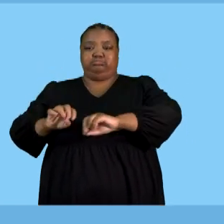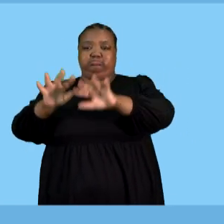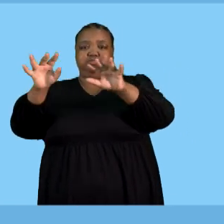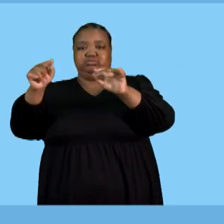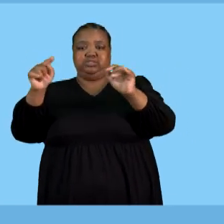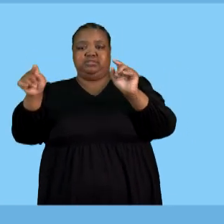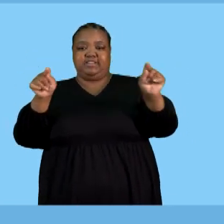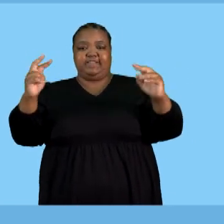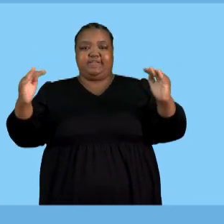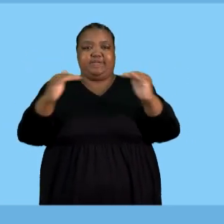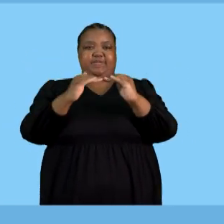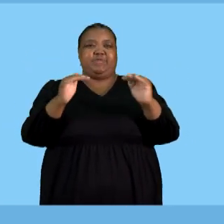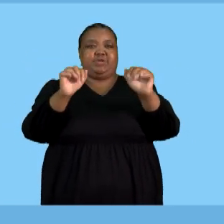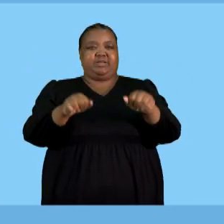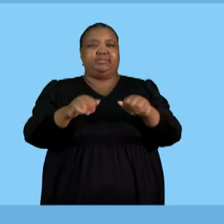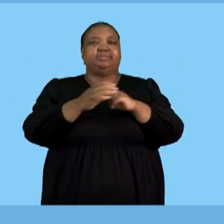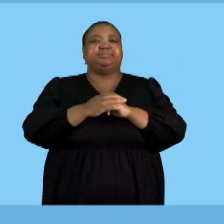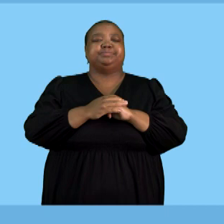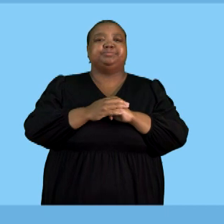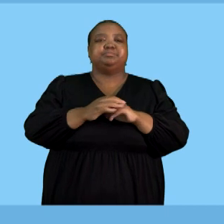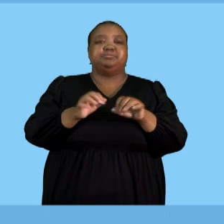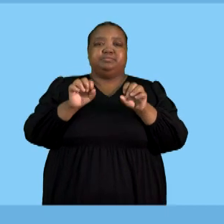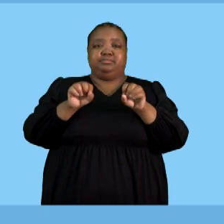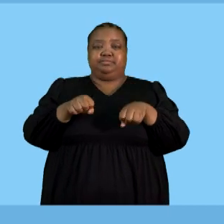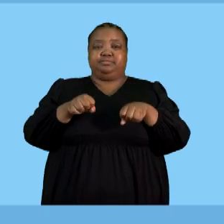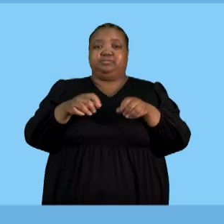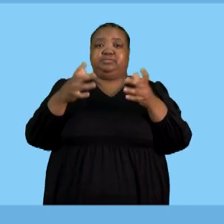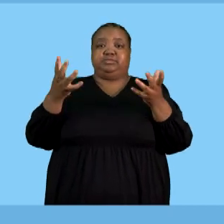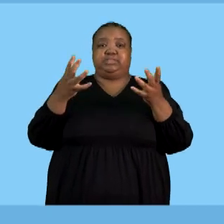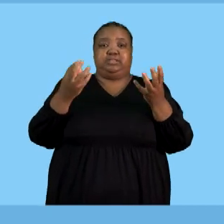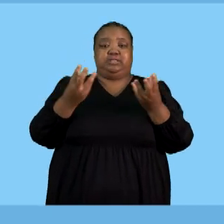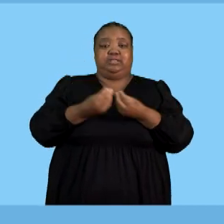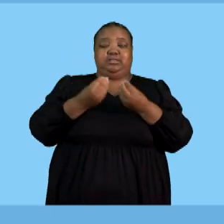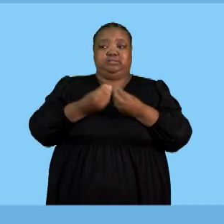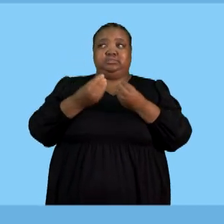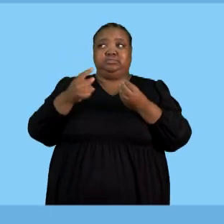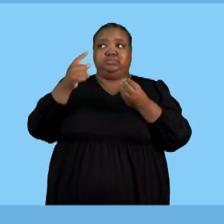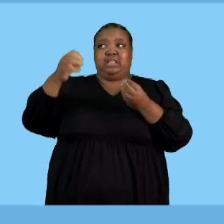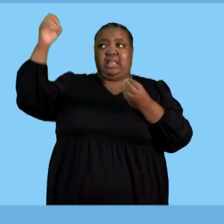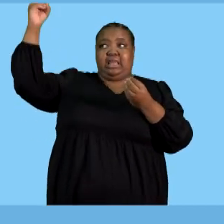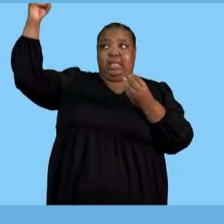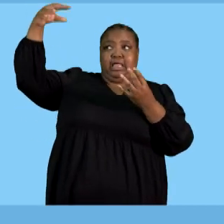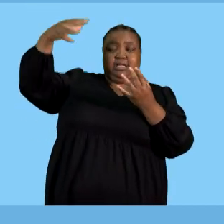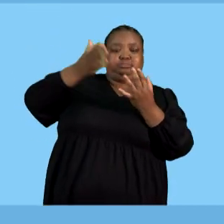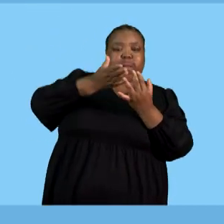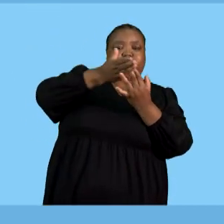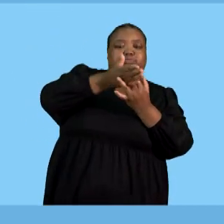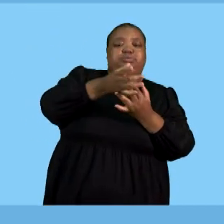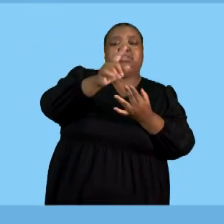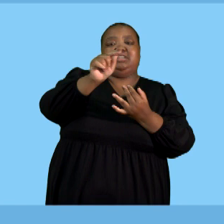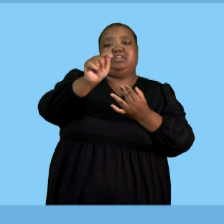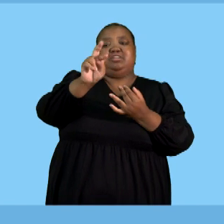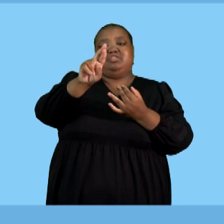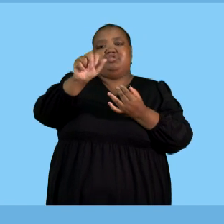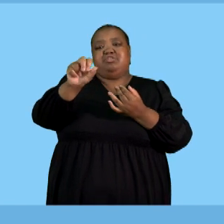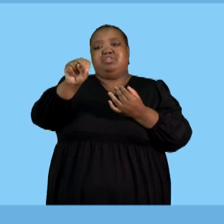says, substances which transmit most of the light, remember, transmitting, allowing light to pass through. So substances